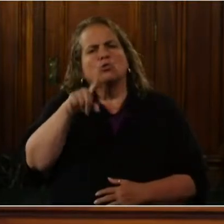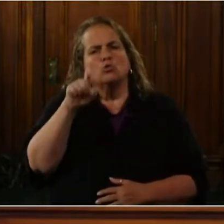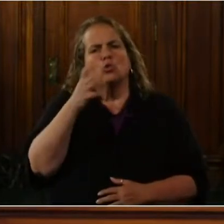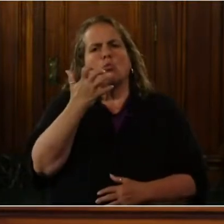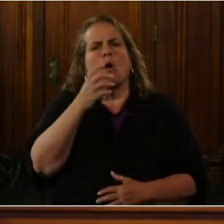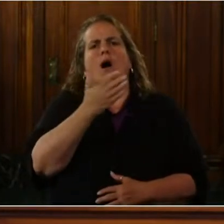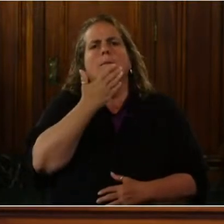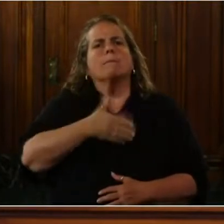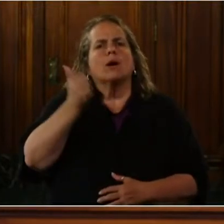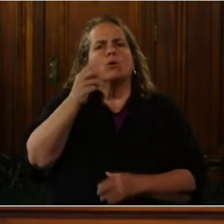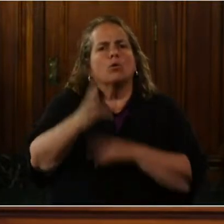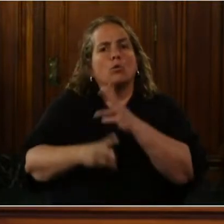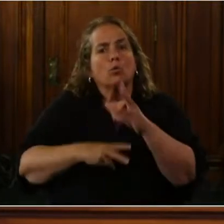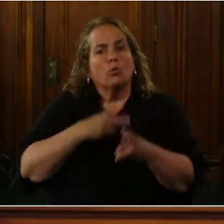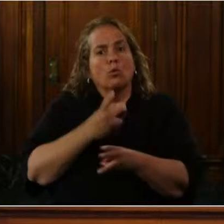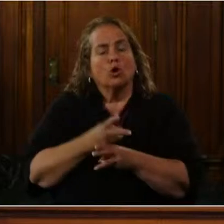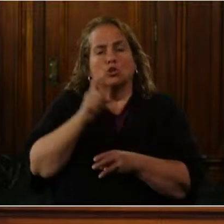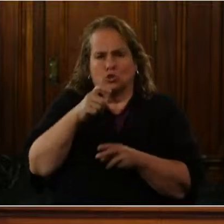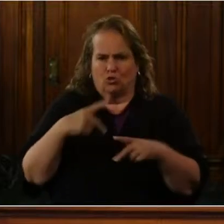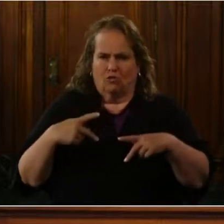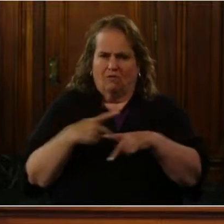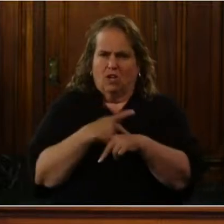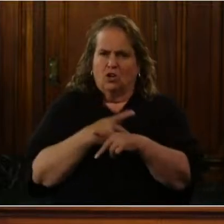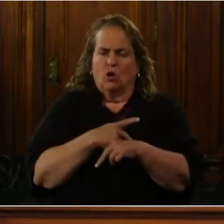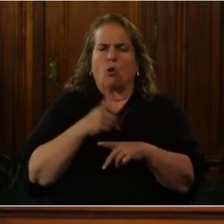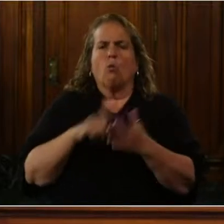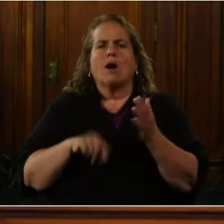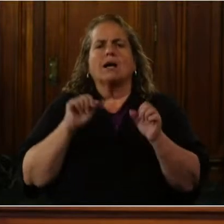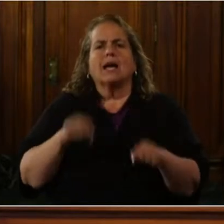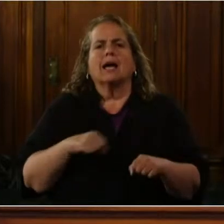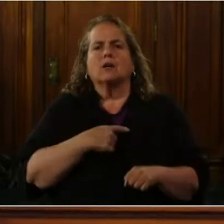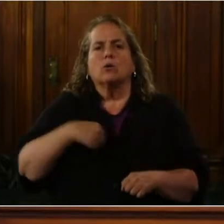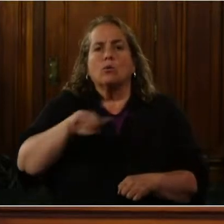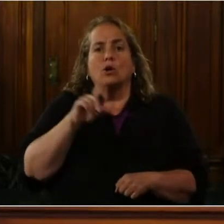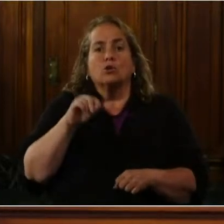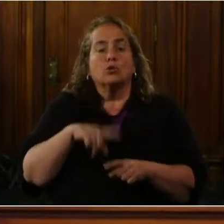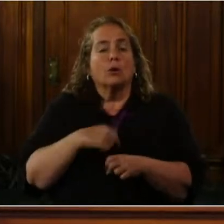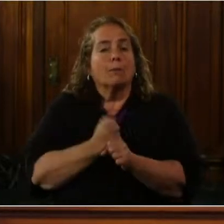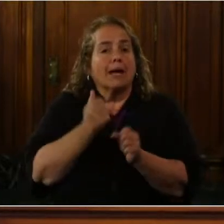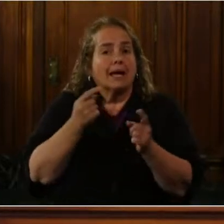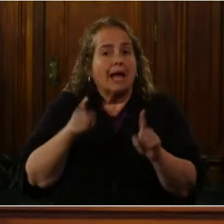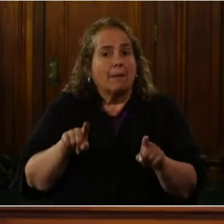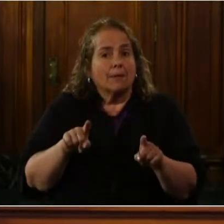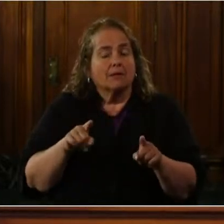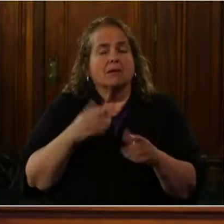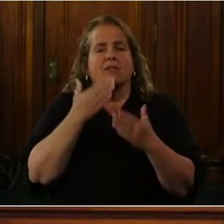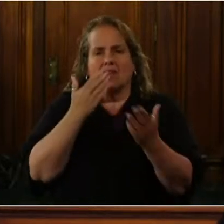world, and we should all figure out what we can do to make it happen. Thank you very much.